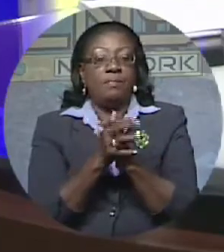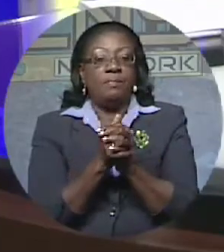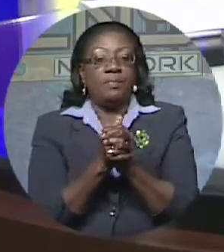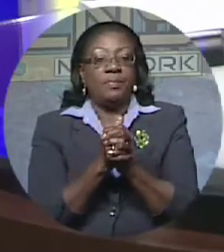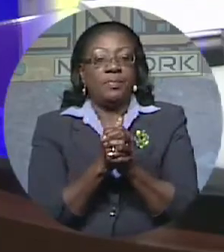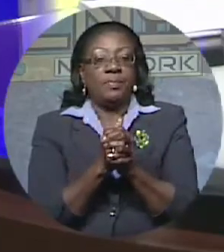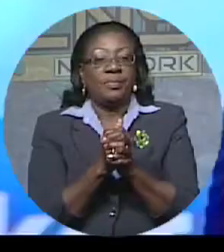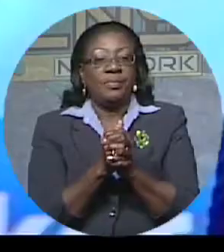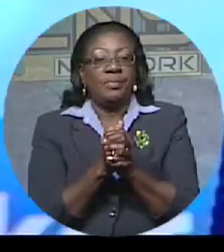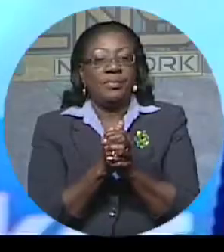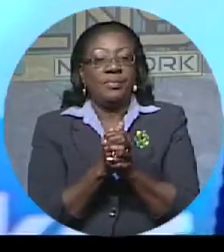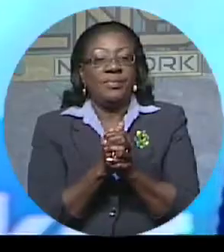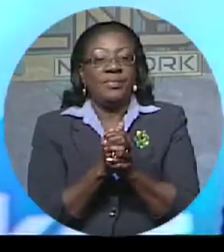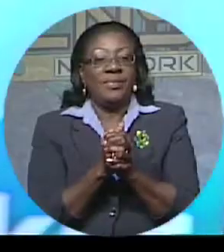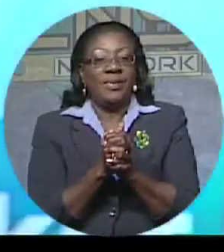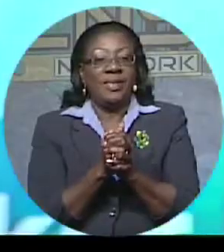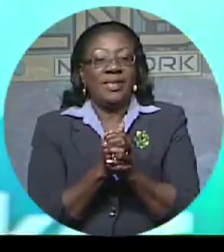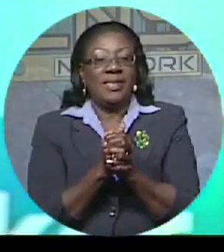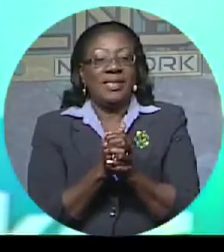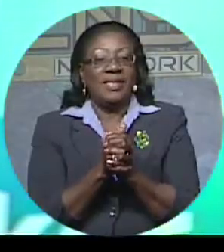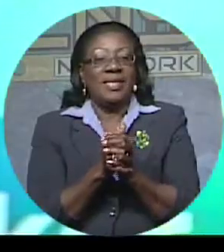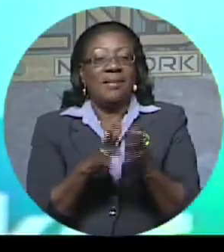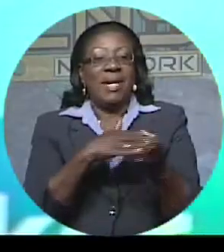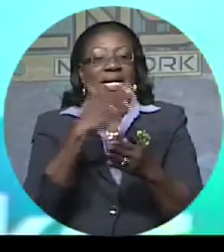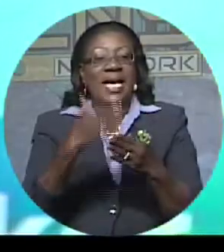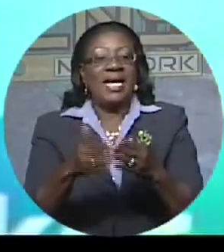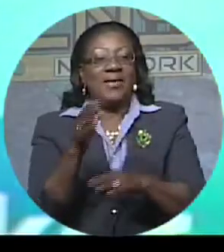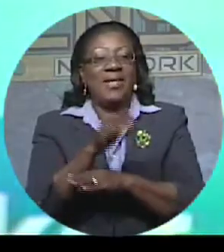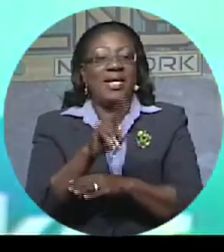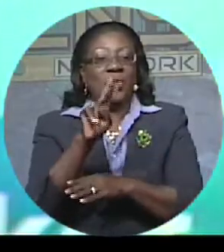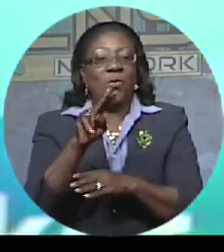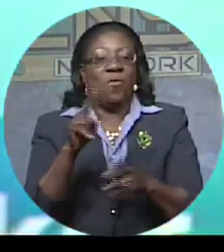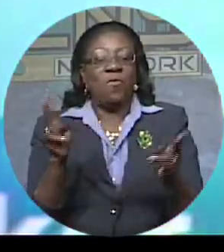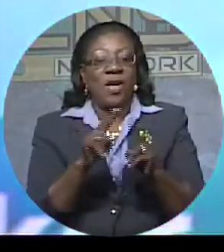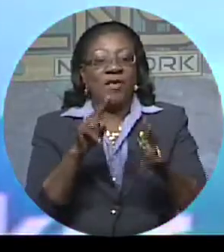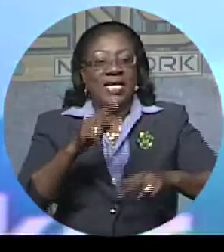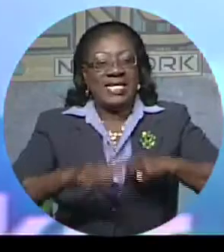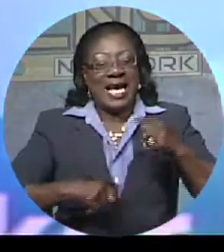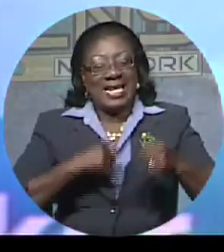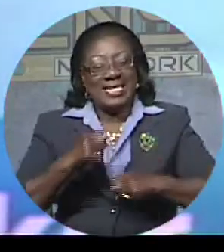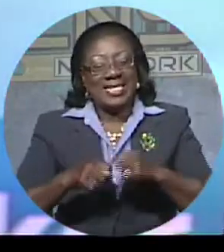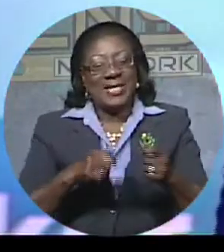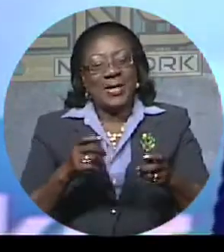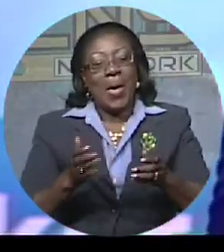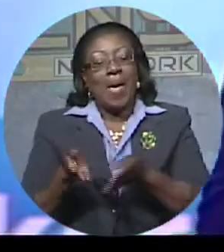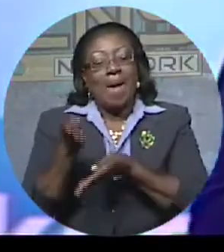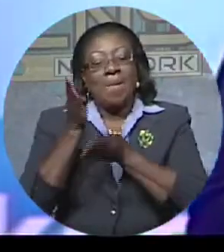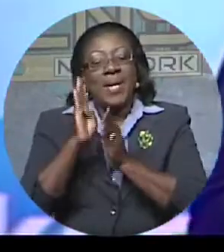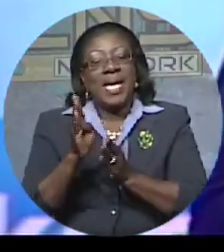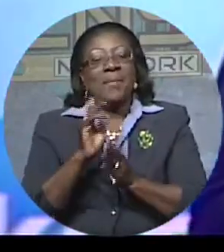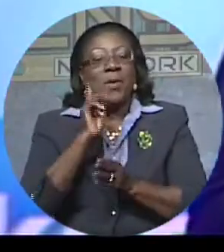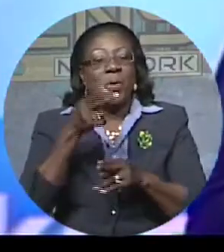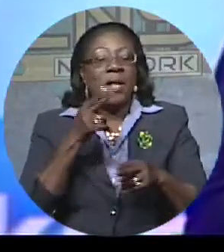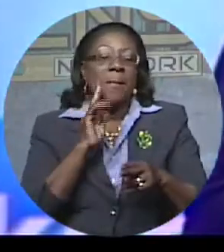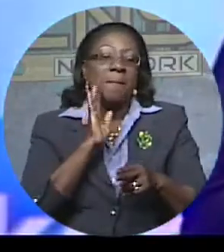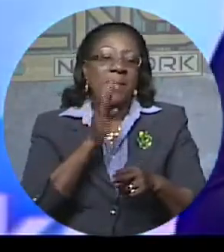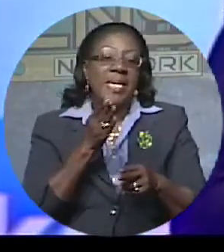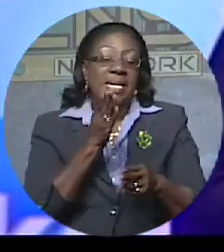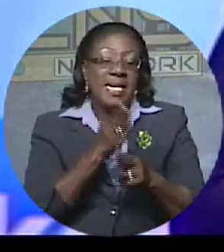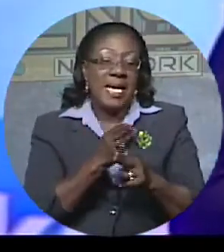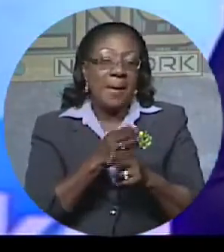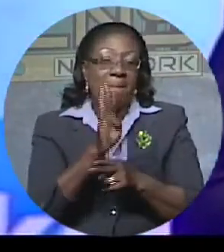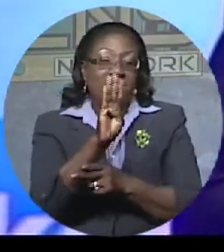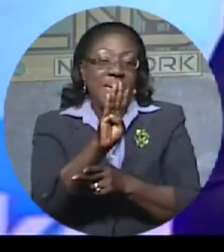LaDawn. Yes, Keisha and Candino, by the end of the night, two very talented Bahamians will be crowned season four winners of BTC